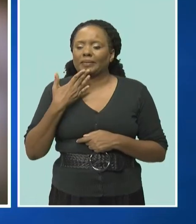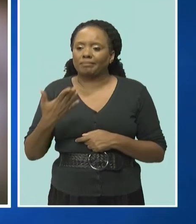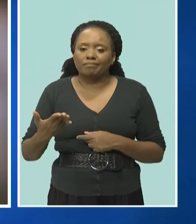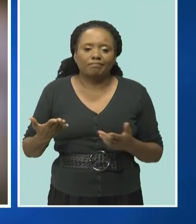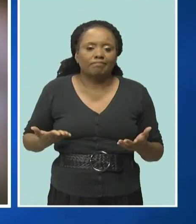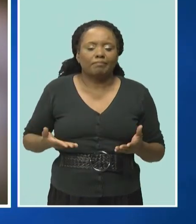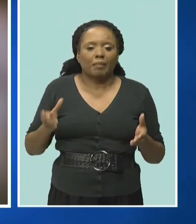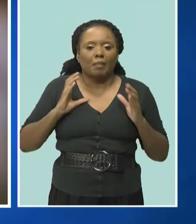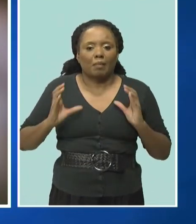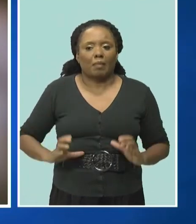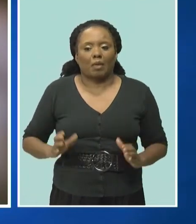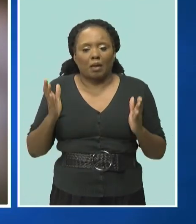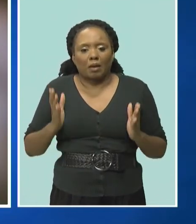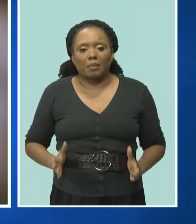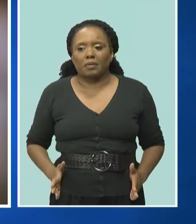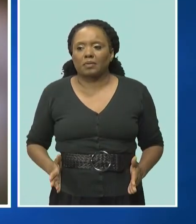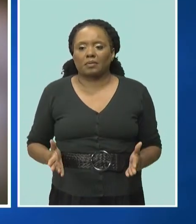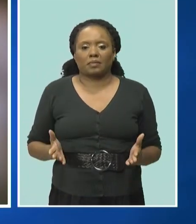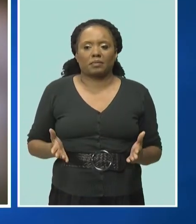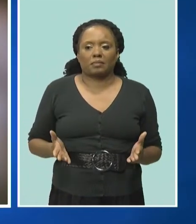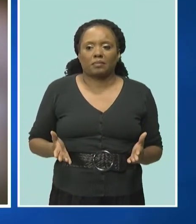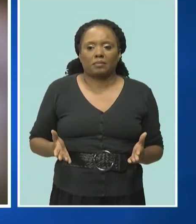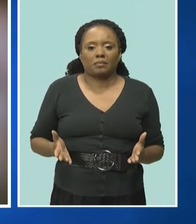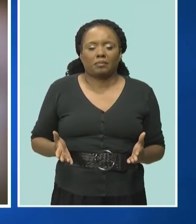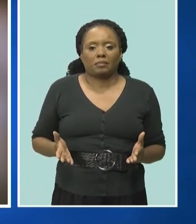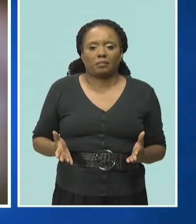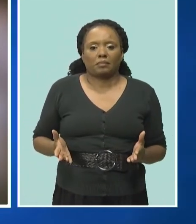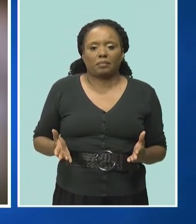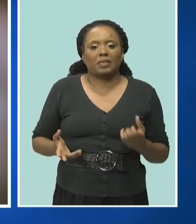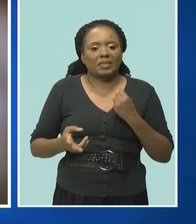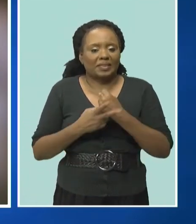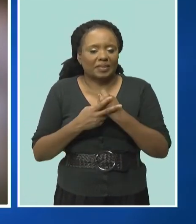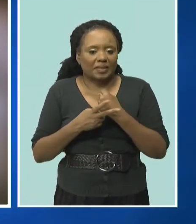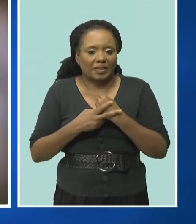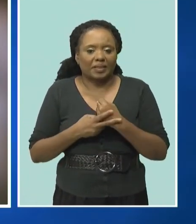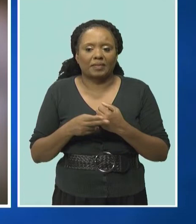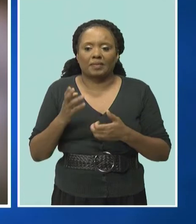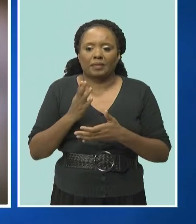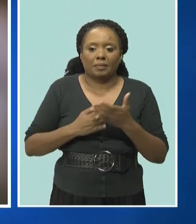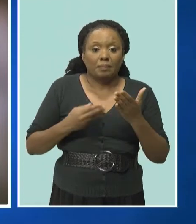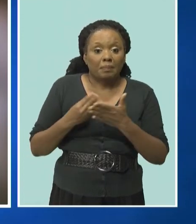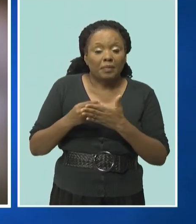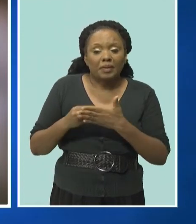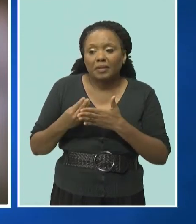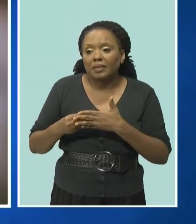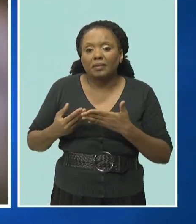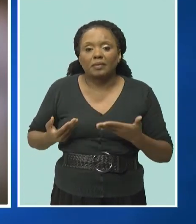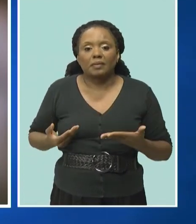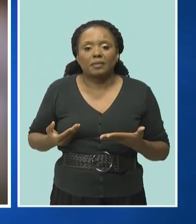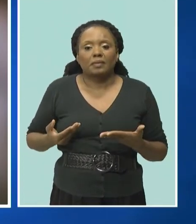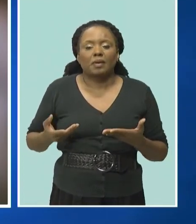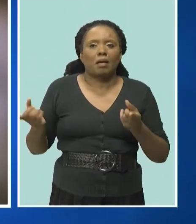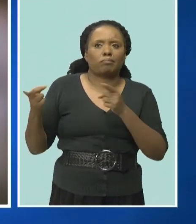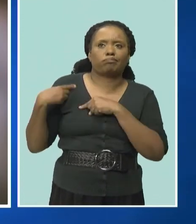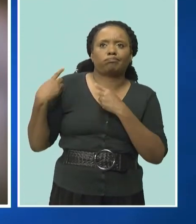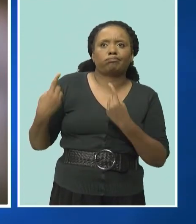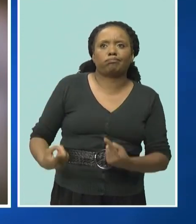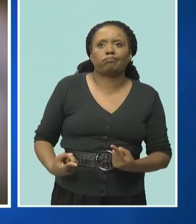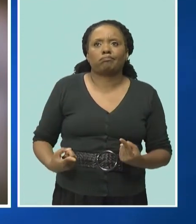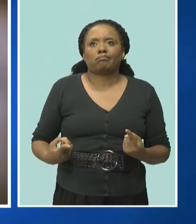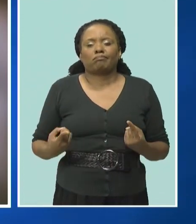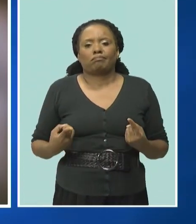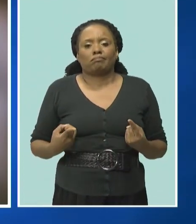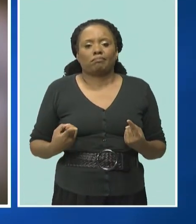because customers at least saved a couple of dollars. And since then, we have seen the sales